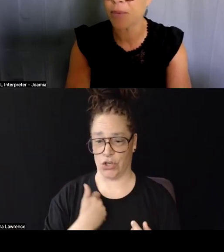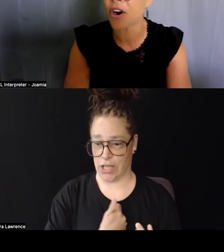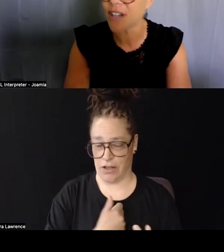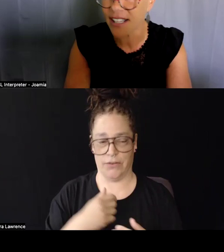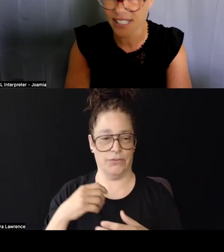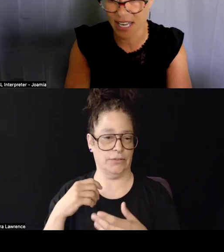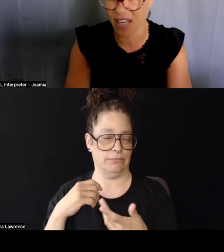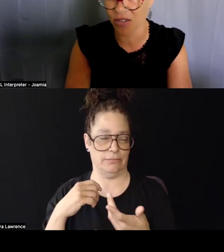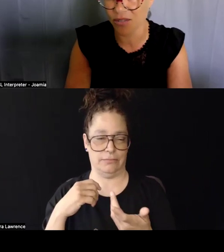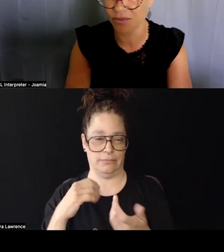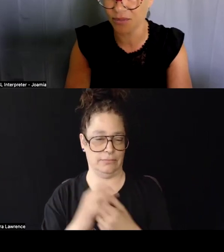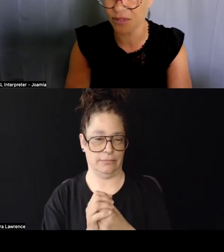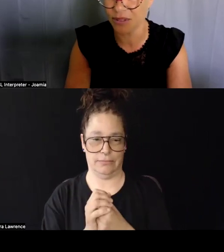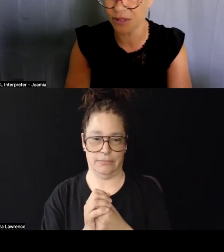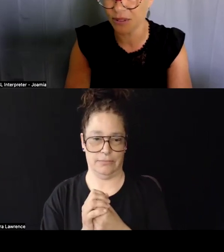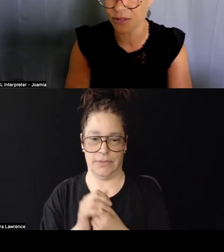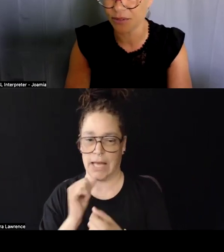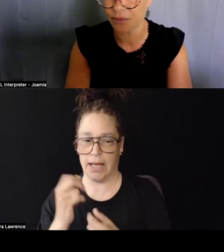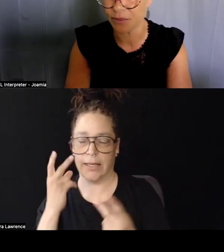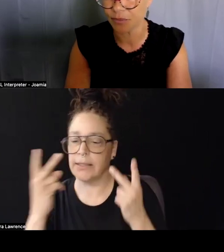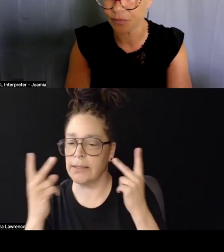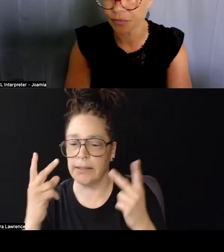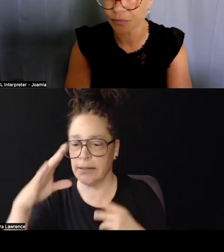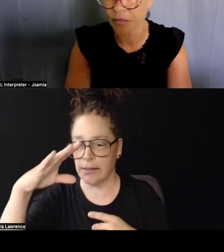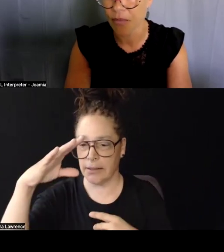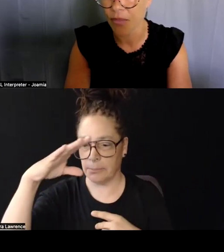BIPOC people are not seen.